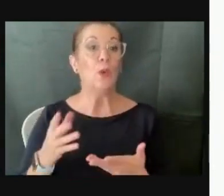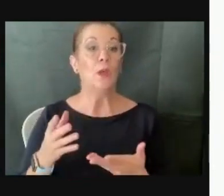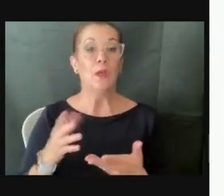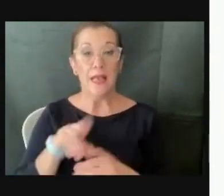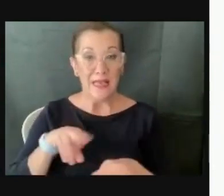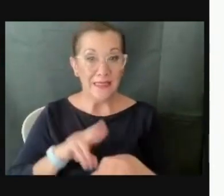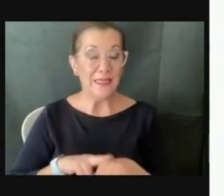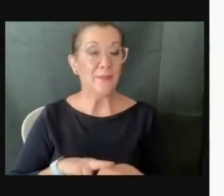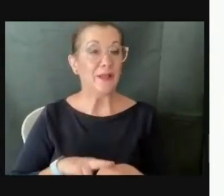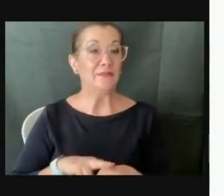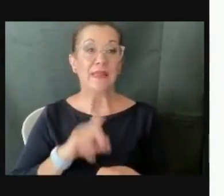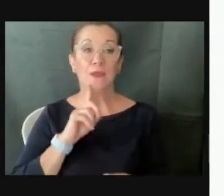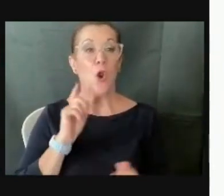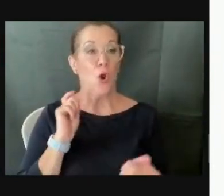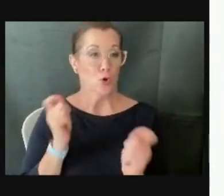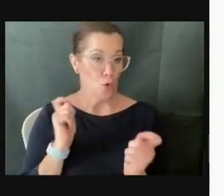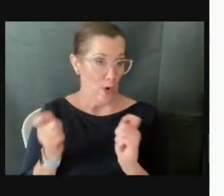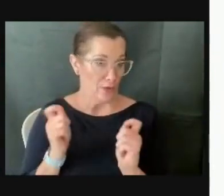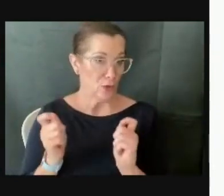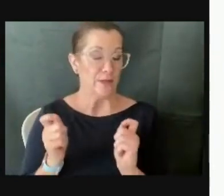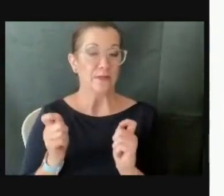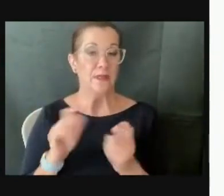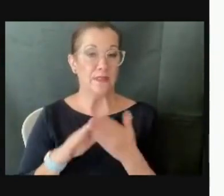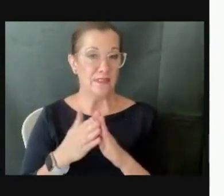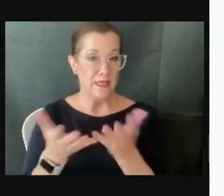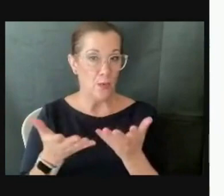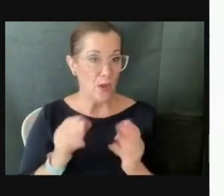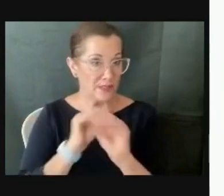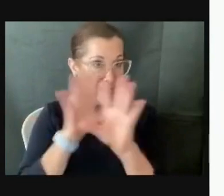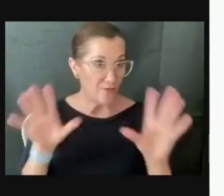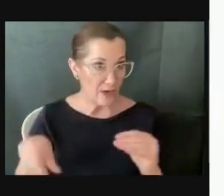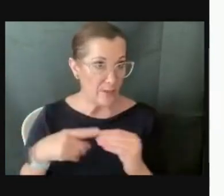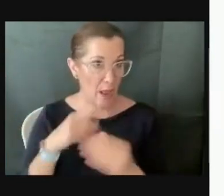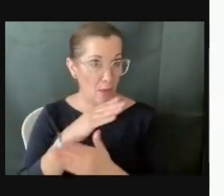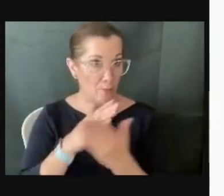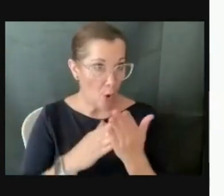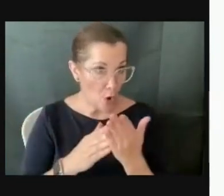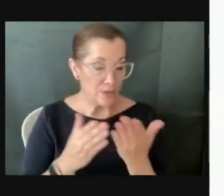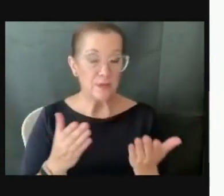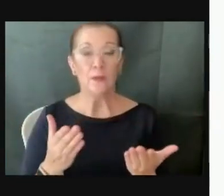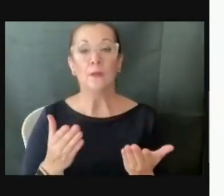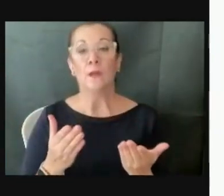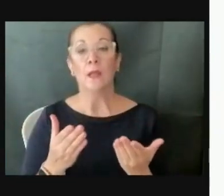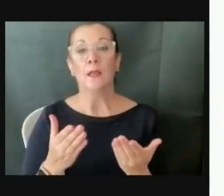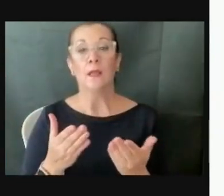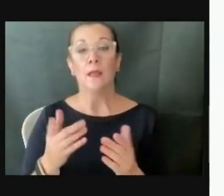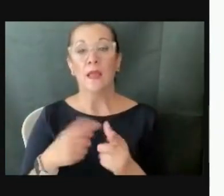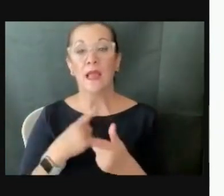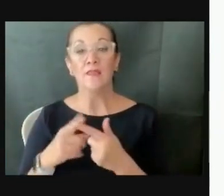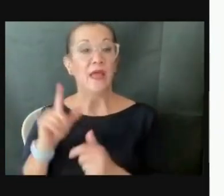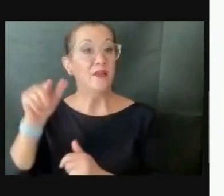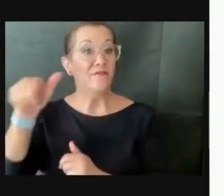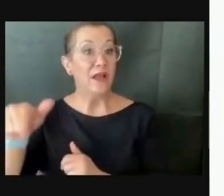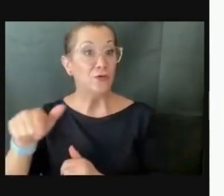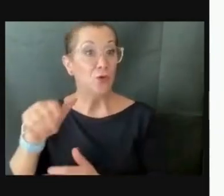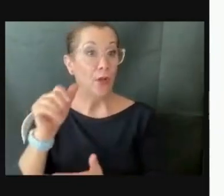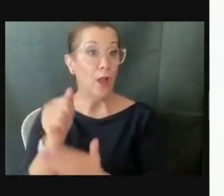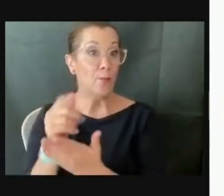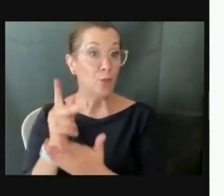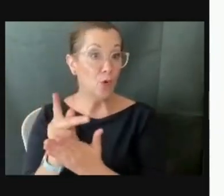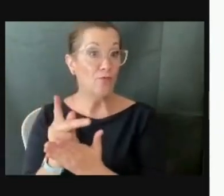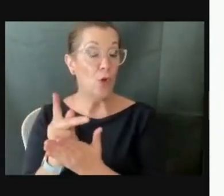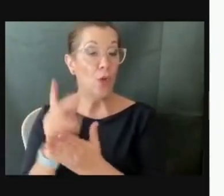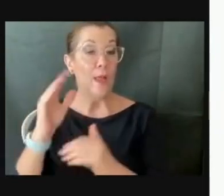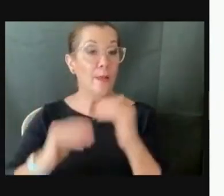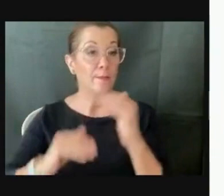there are corrections that the city wants clarification on certain aspects, and then eventual approval with the Building and